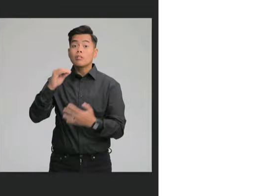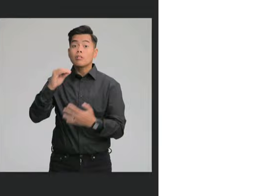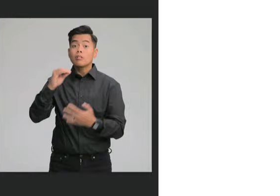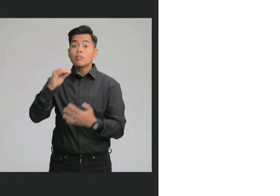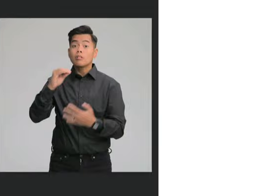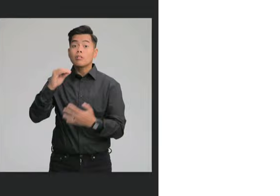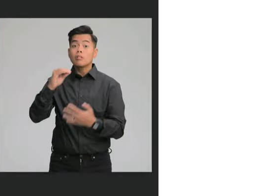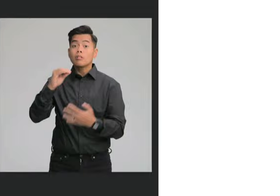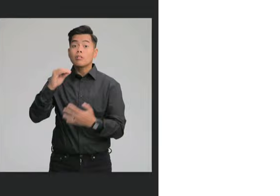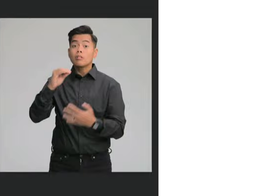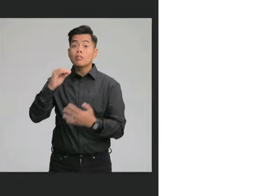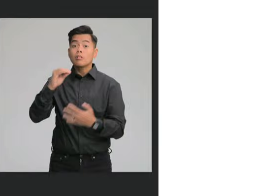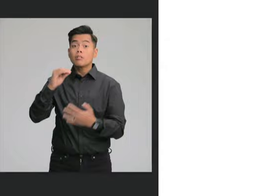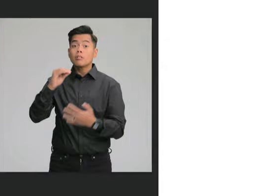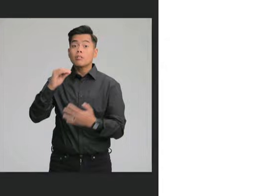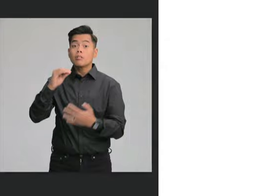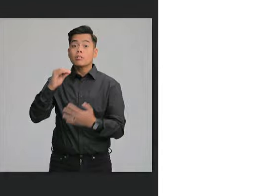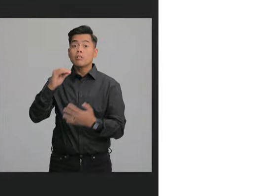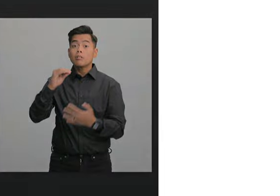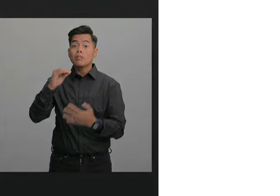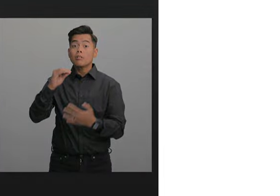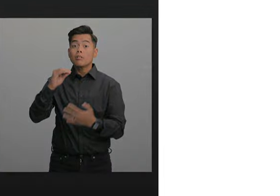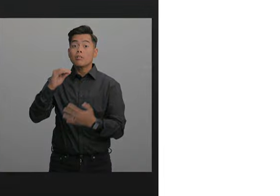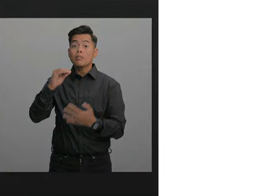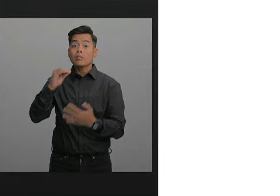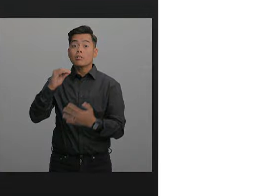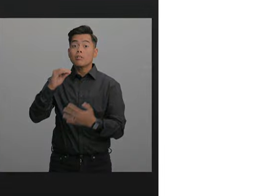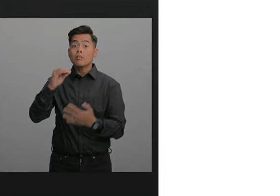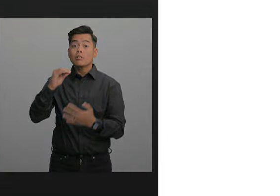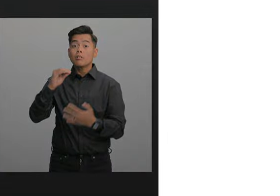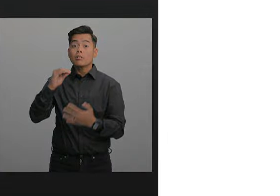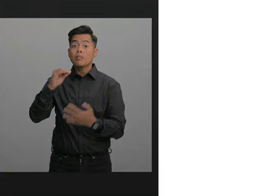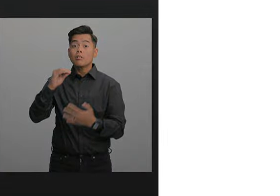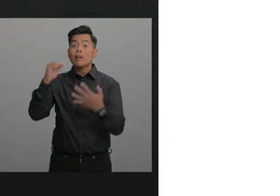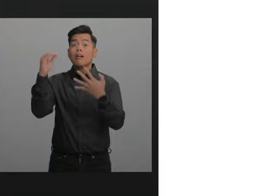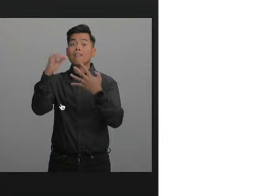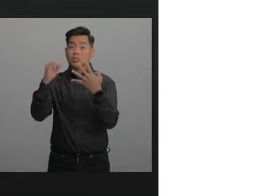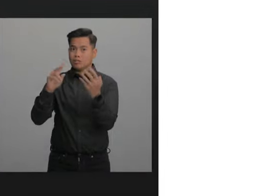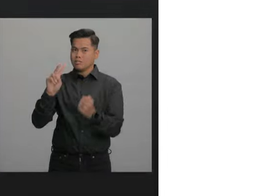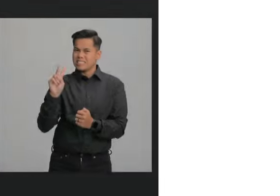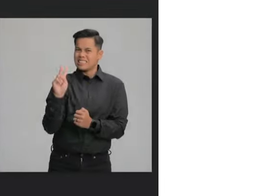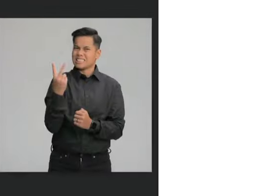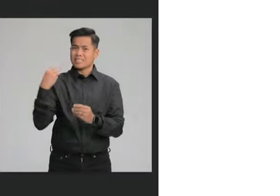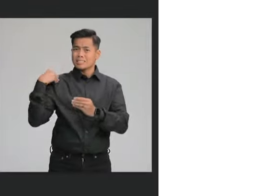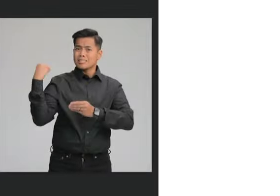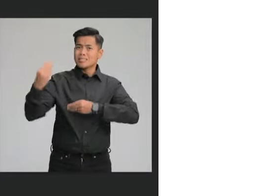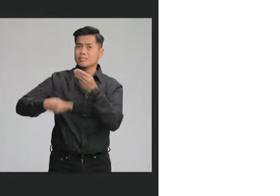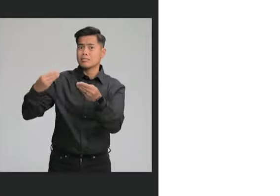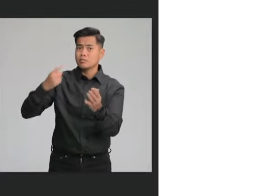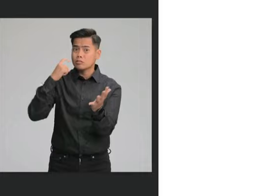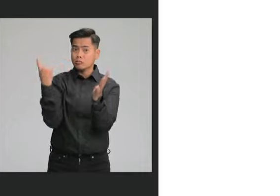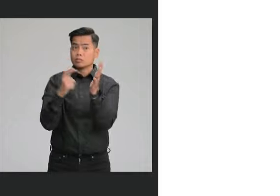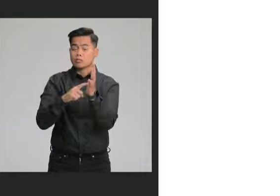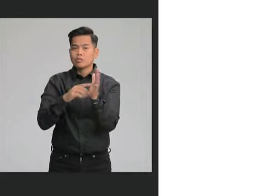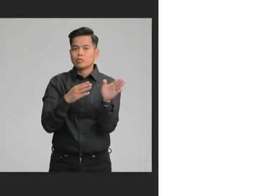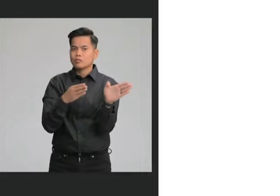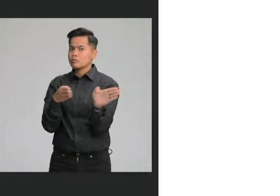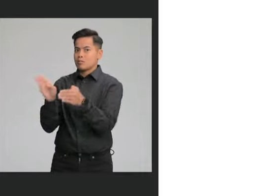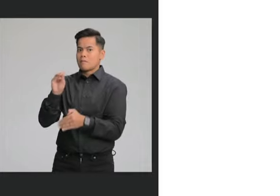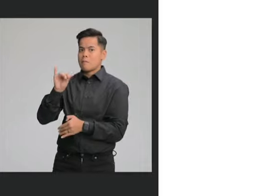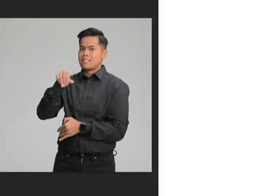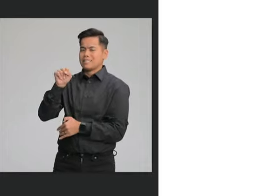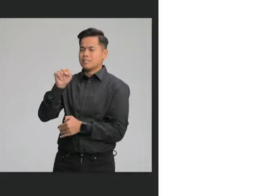14. So the Pro is like, whoa! When it comes to photography, this is the one that you're like, okay. Features our second generation sensor